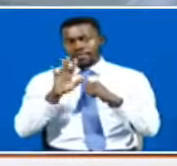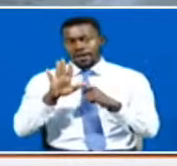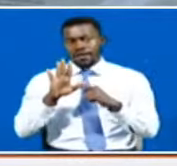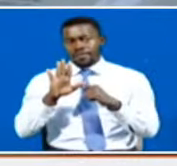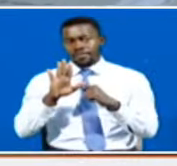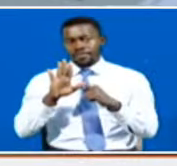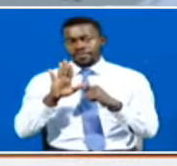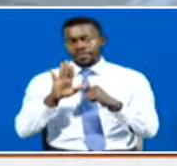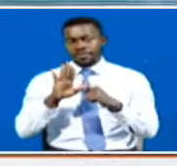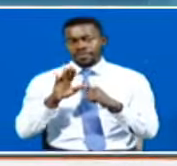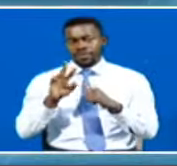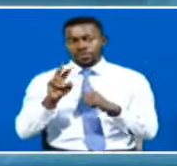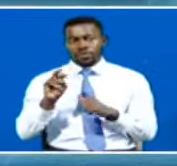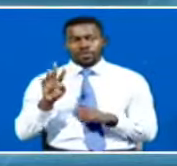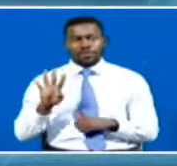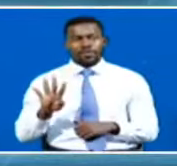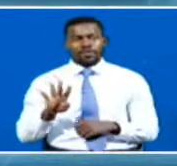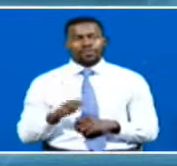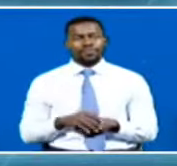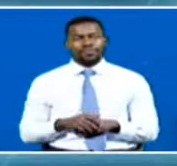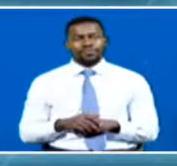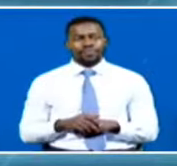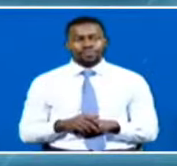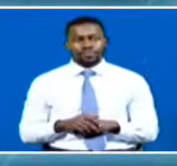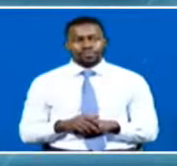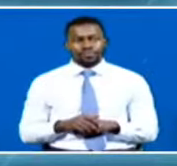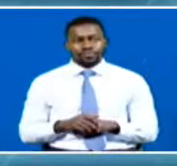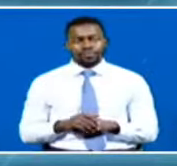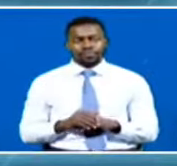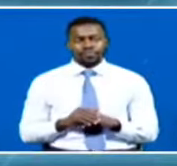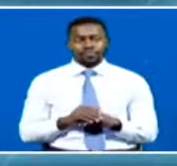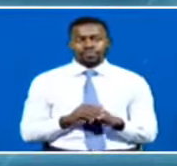News. That is pre-primary 1 all the way to